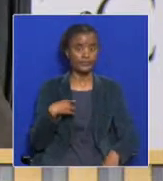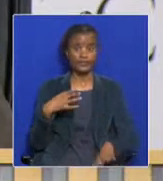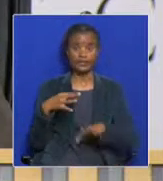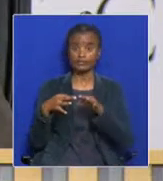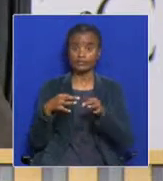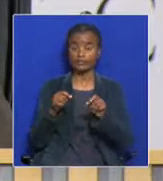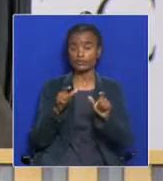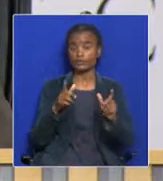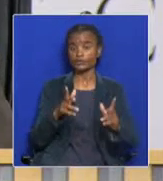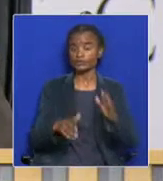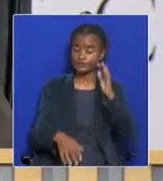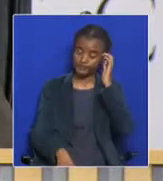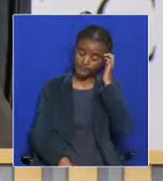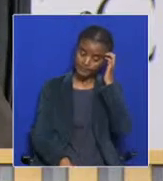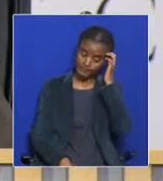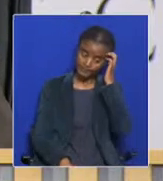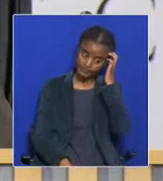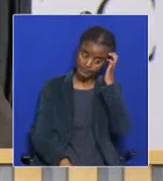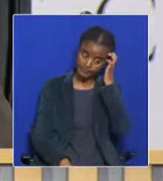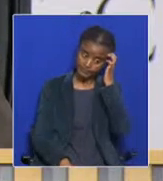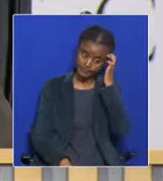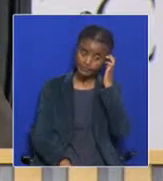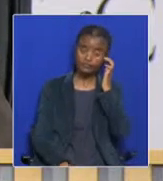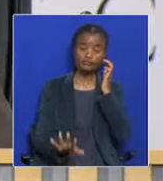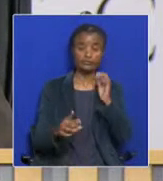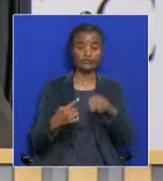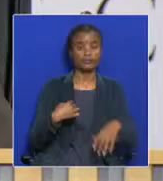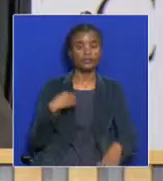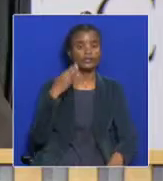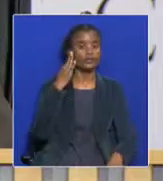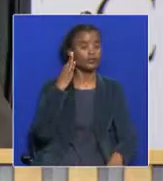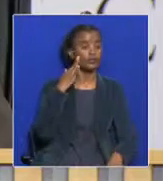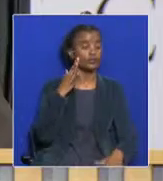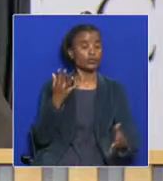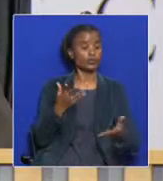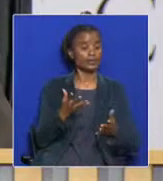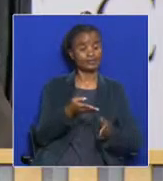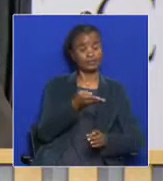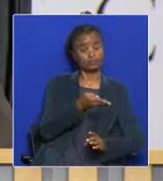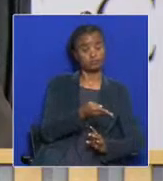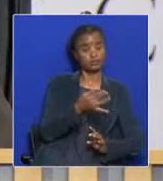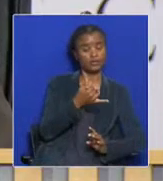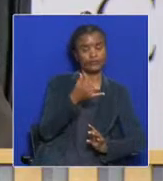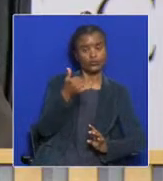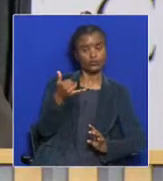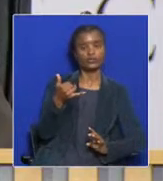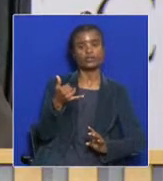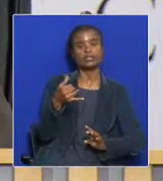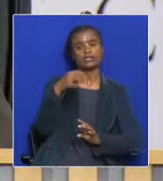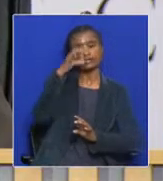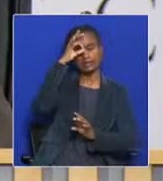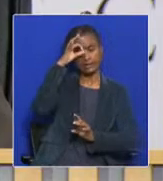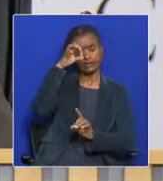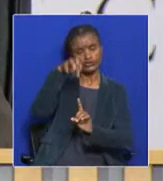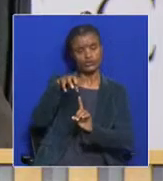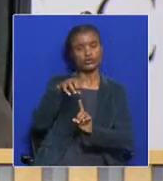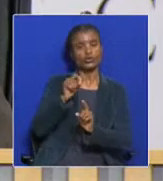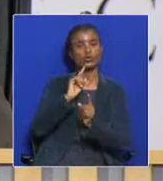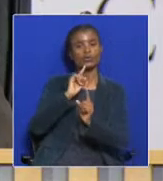I know I'm at the ground level calling station commanders, phoning the various police stations for